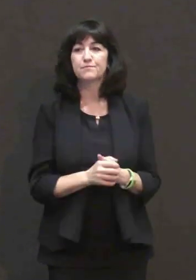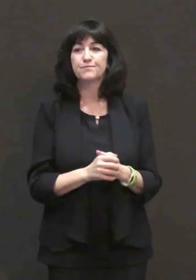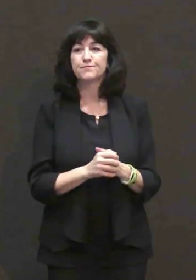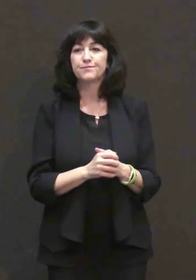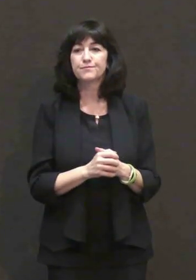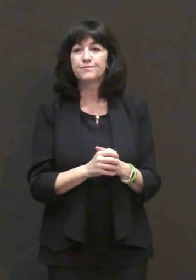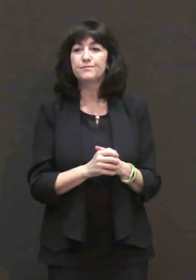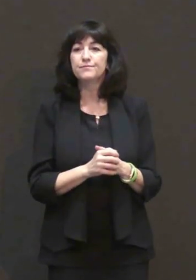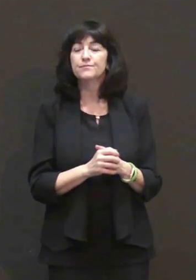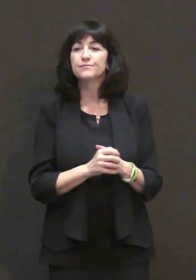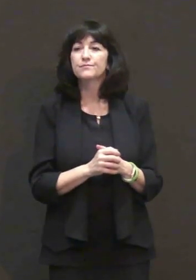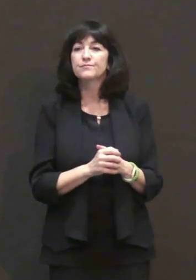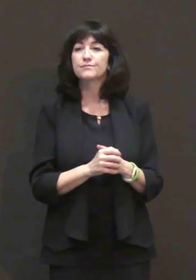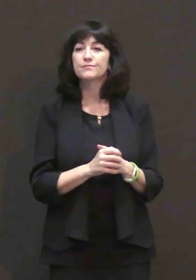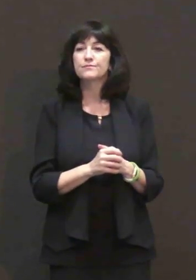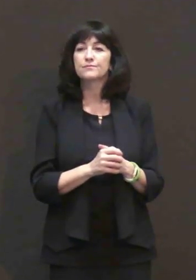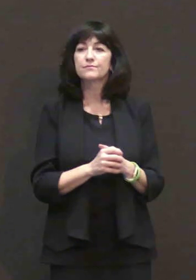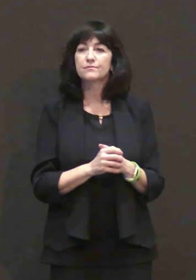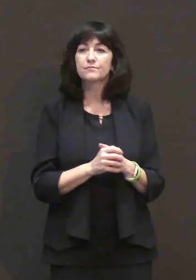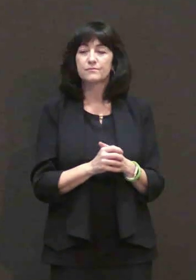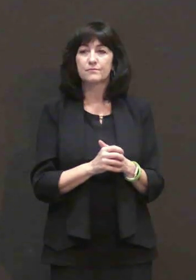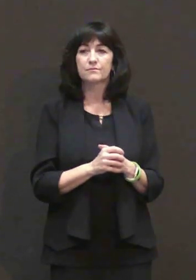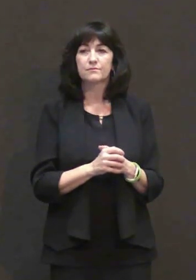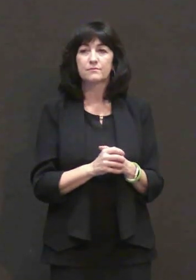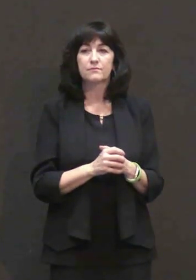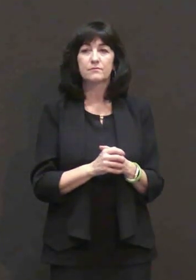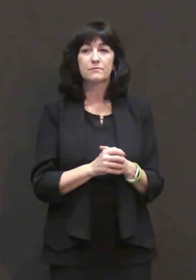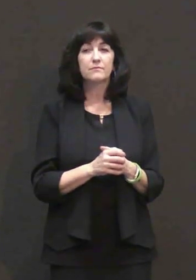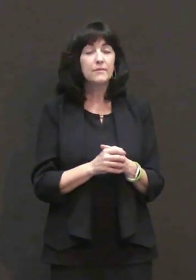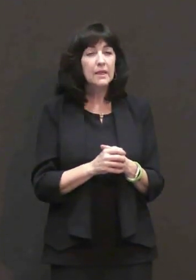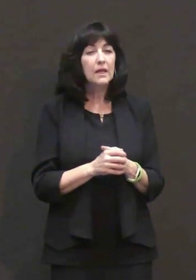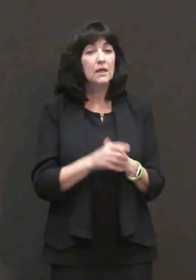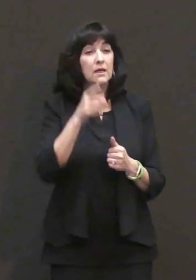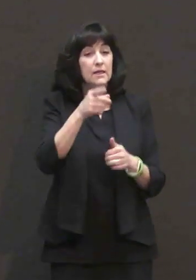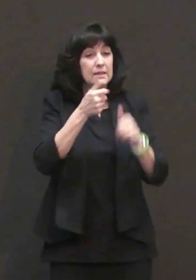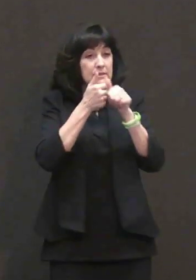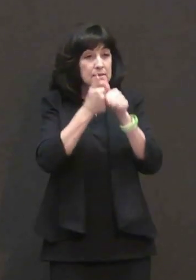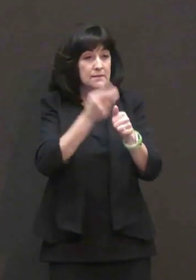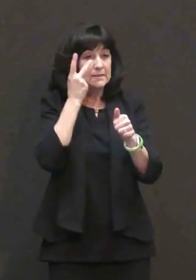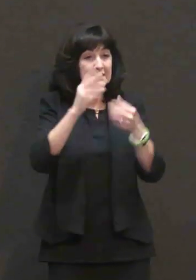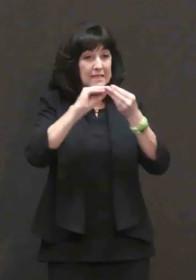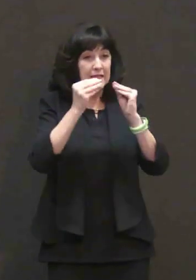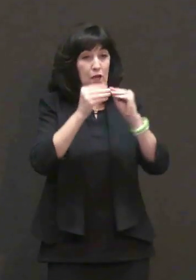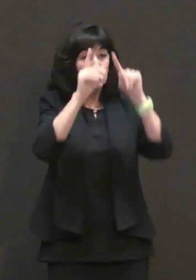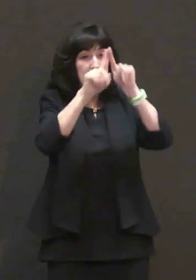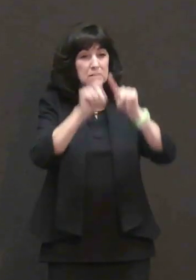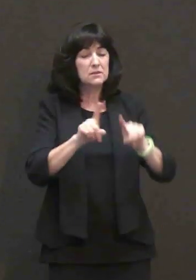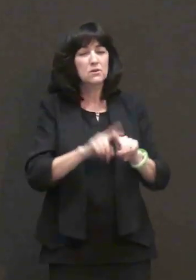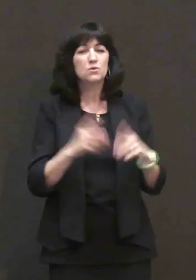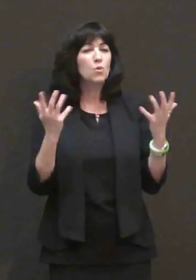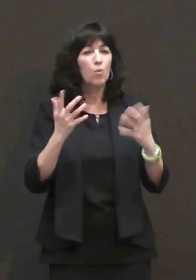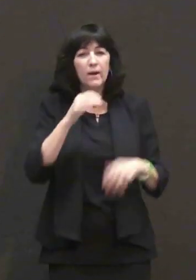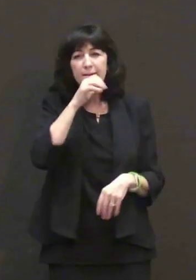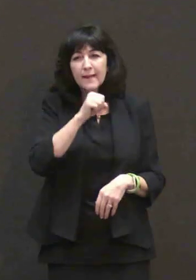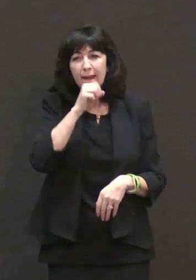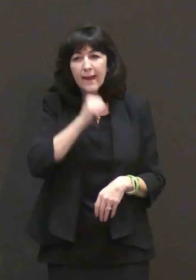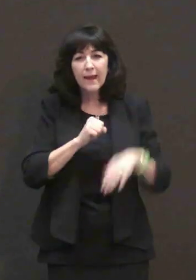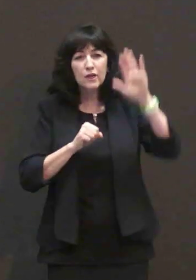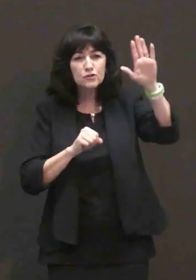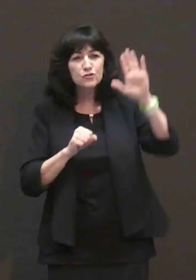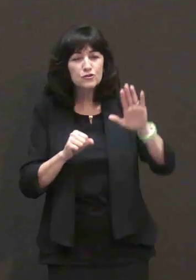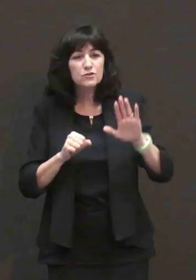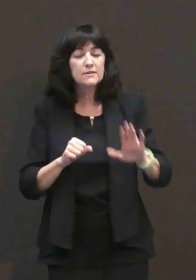a little idea of the cases by age. You've heard us talk time and again about